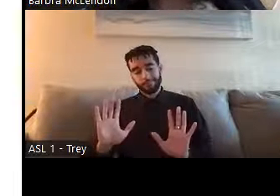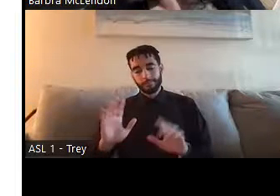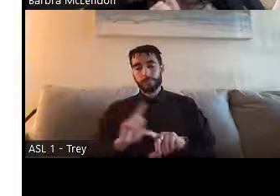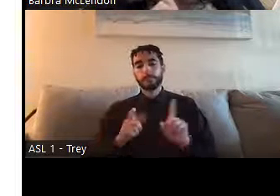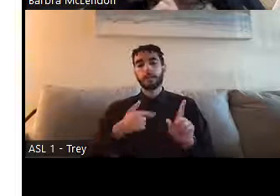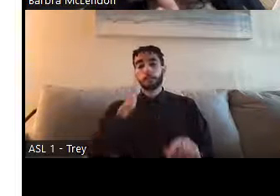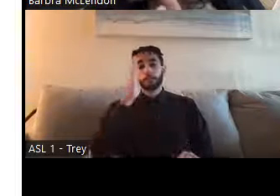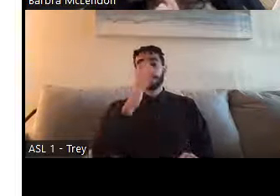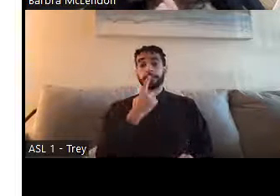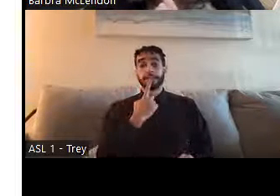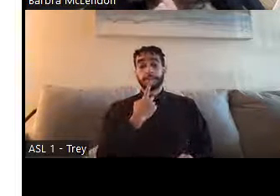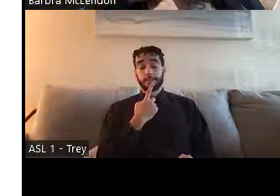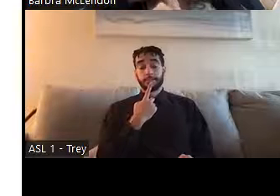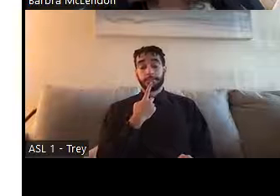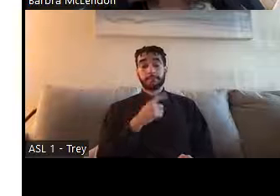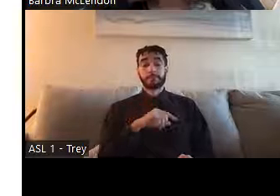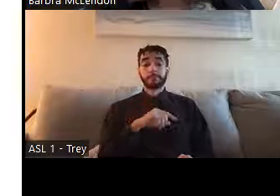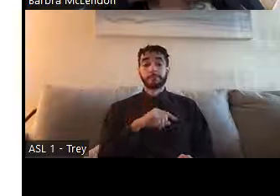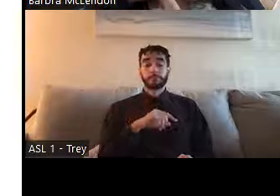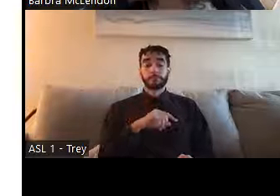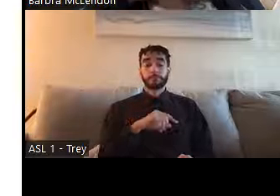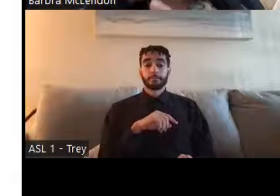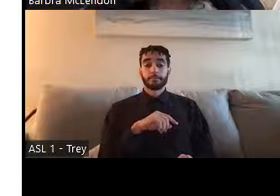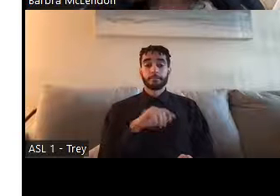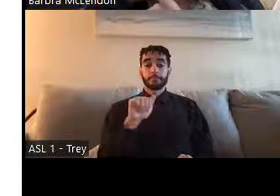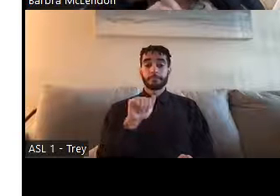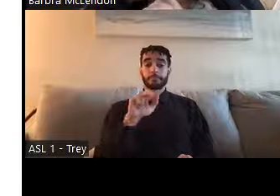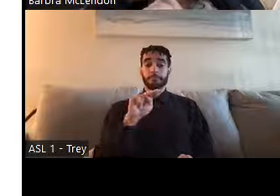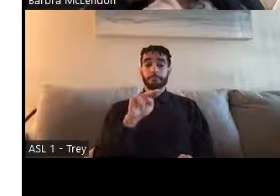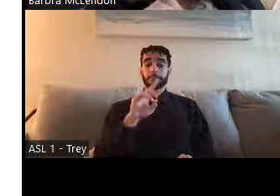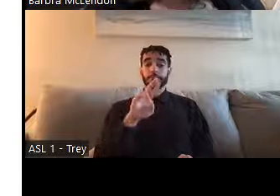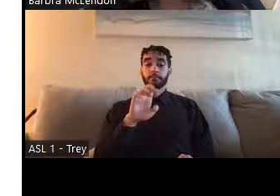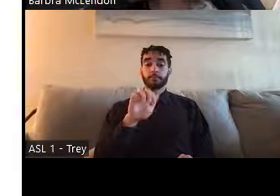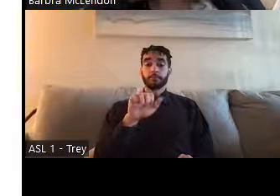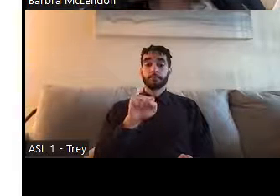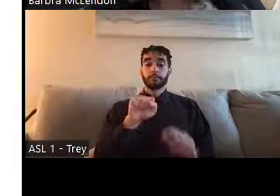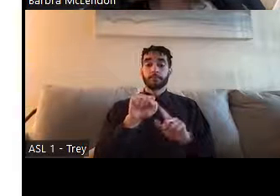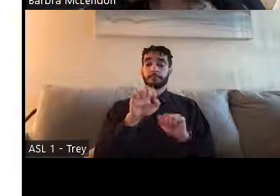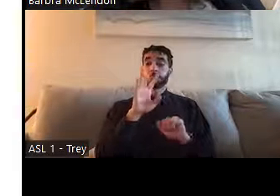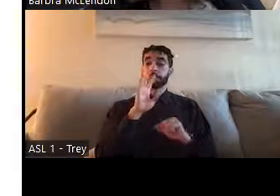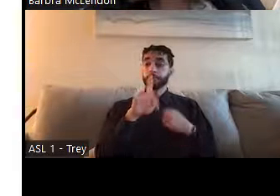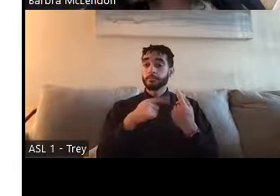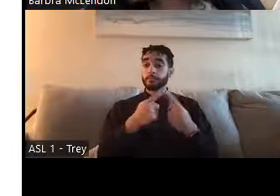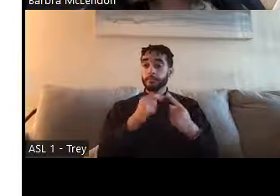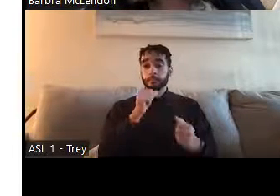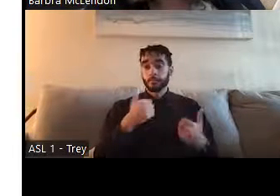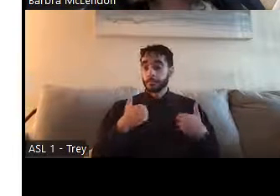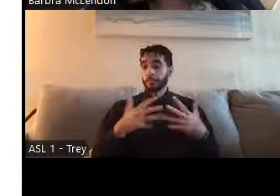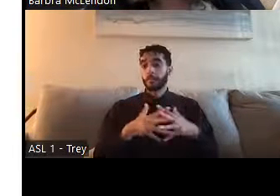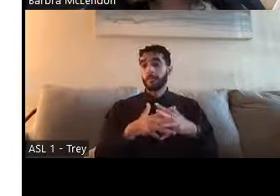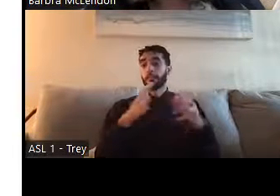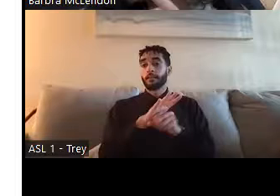say that on Andrea's points about not having enough people to provide care, particularly